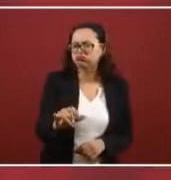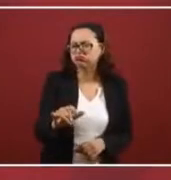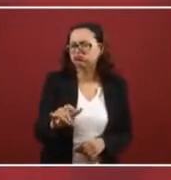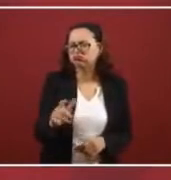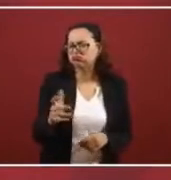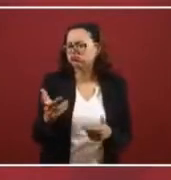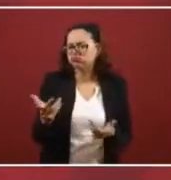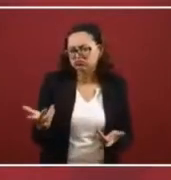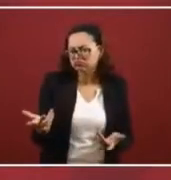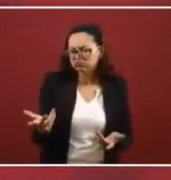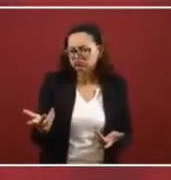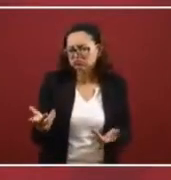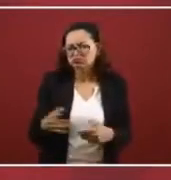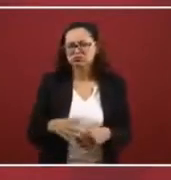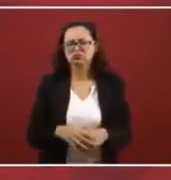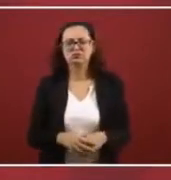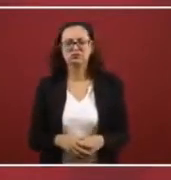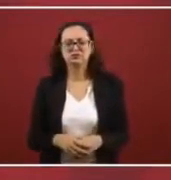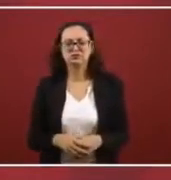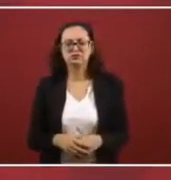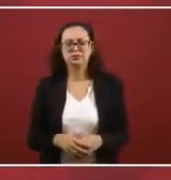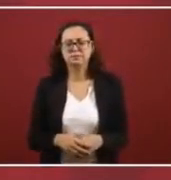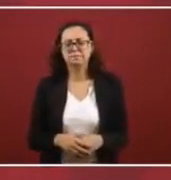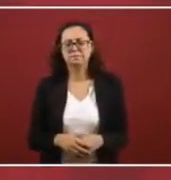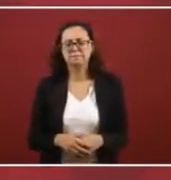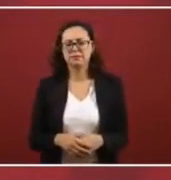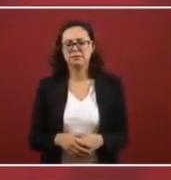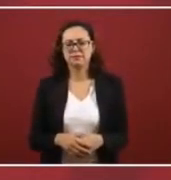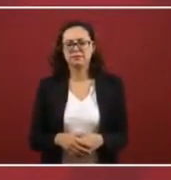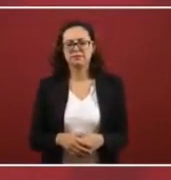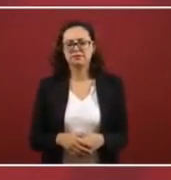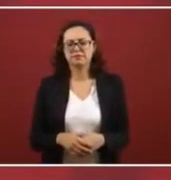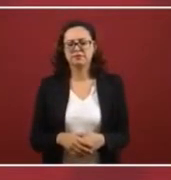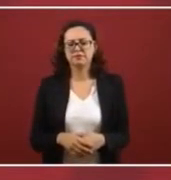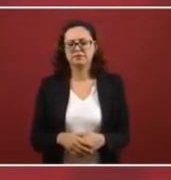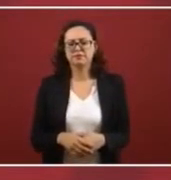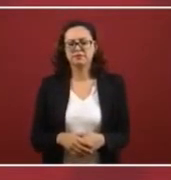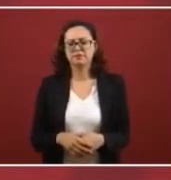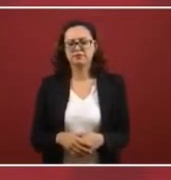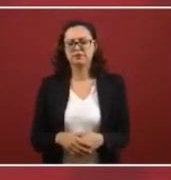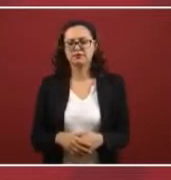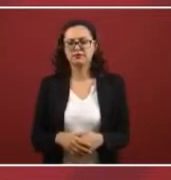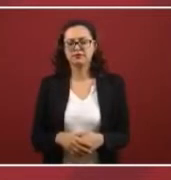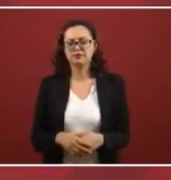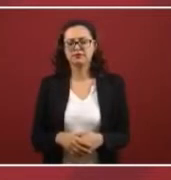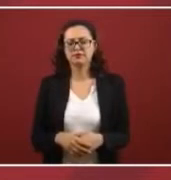This decision. Porque si because hubiese,